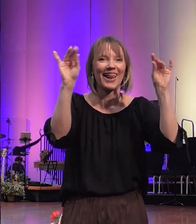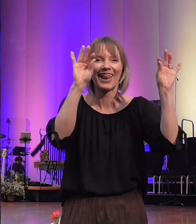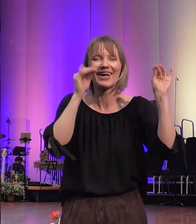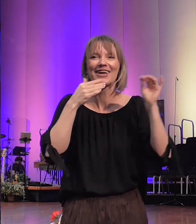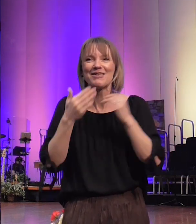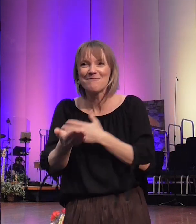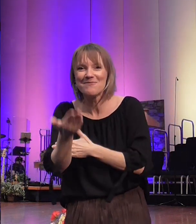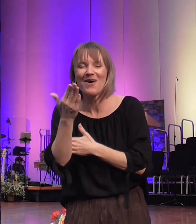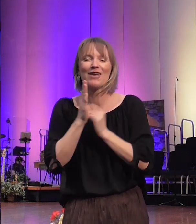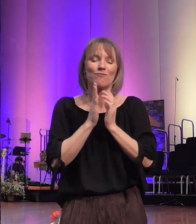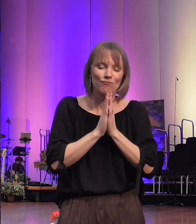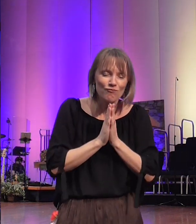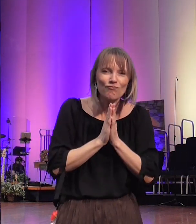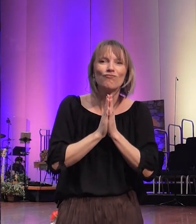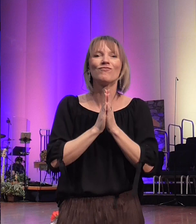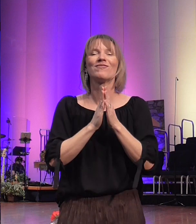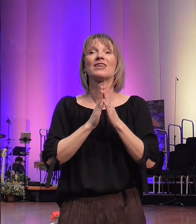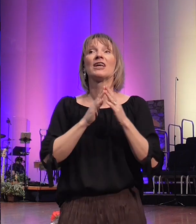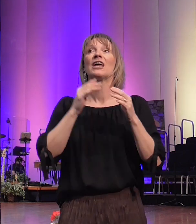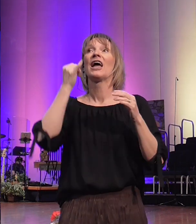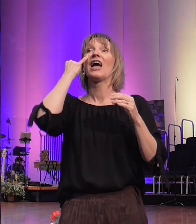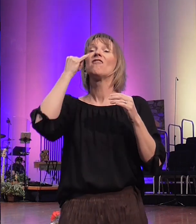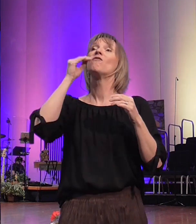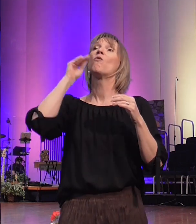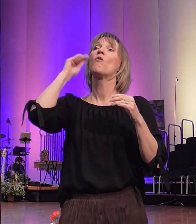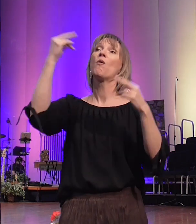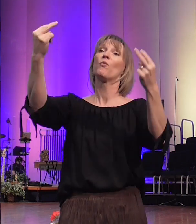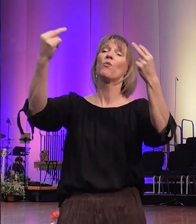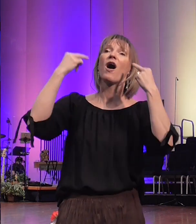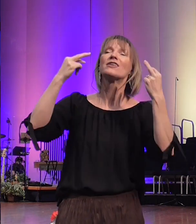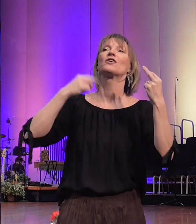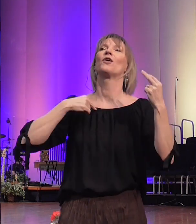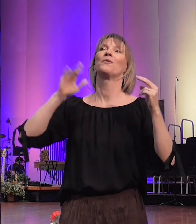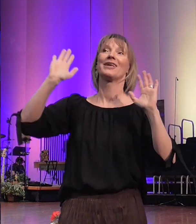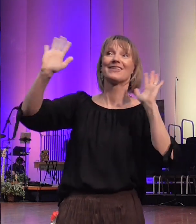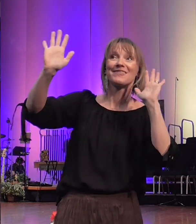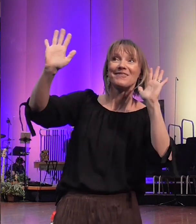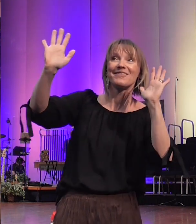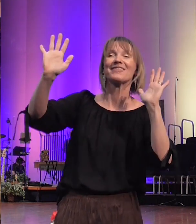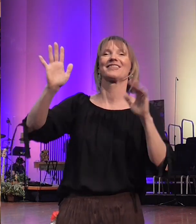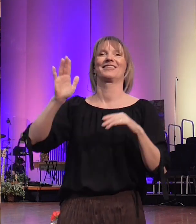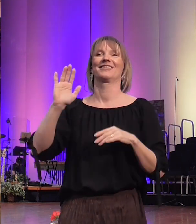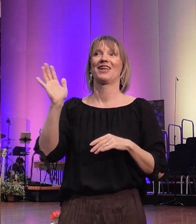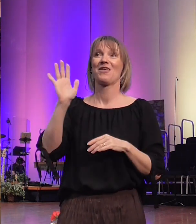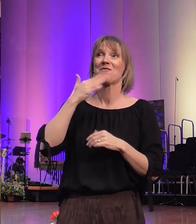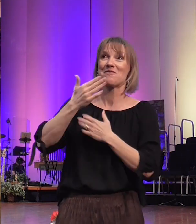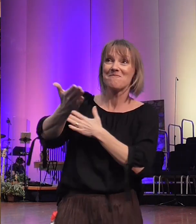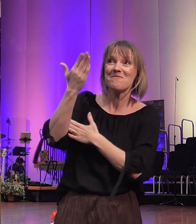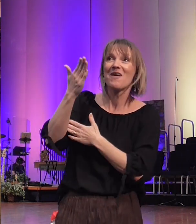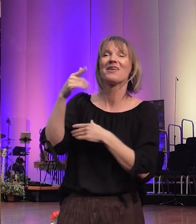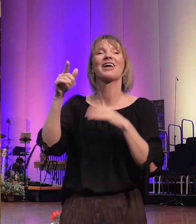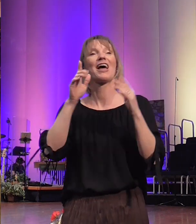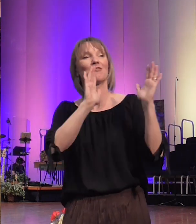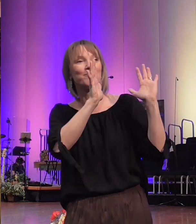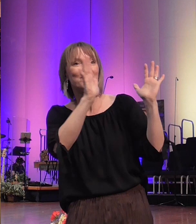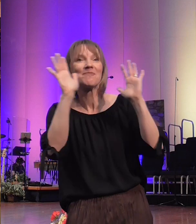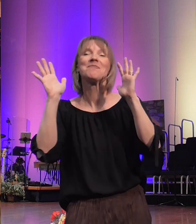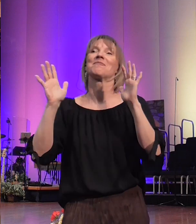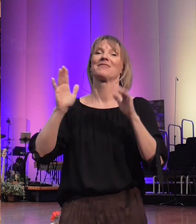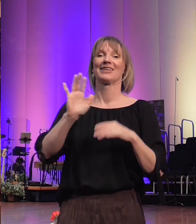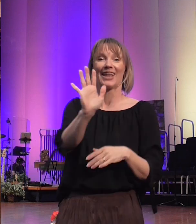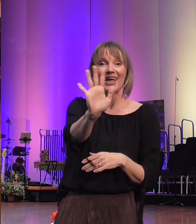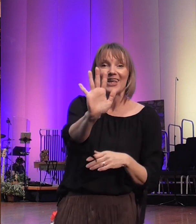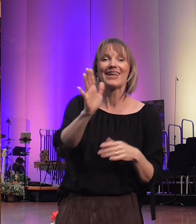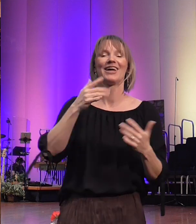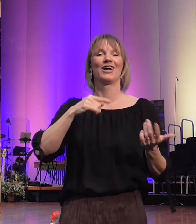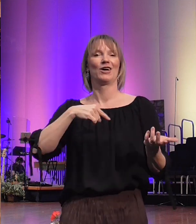Good morning. And those of you watching from home, we greet you here from Mile High Church. Good morning. You can greet those you are with today. Greet the camera knowing that we